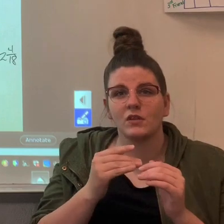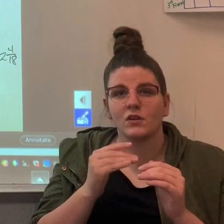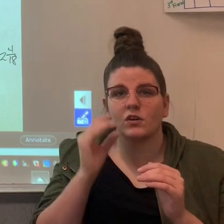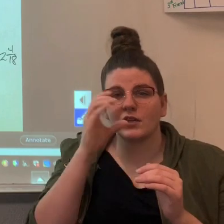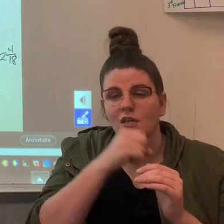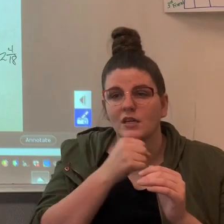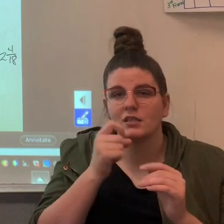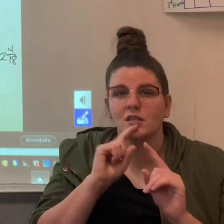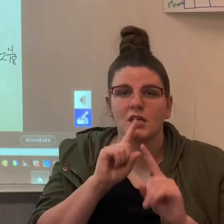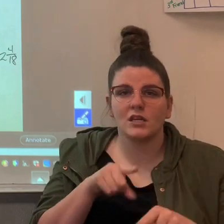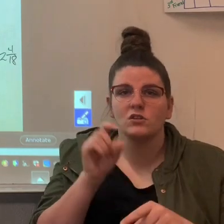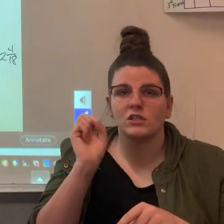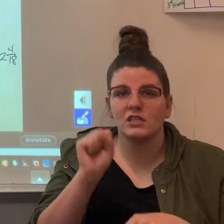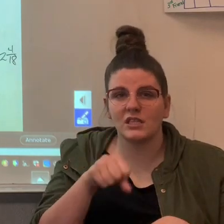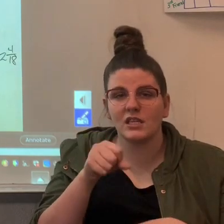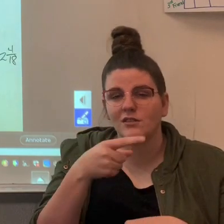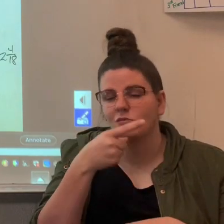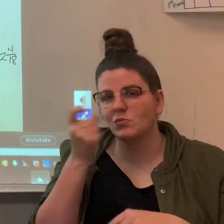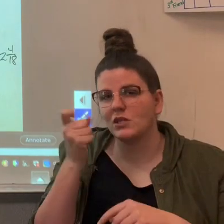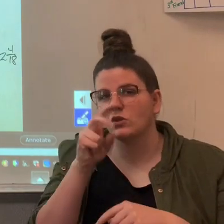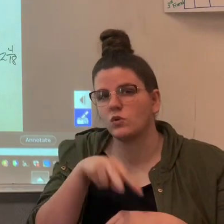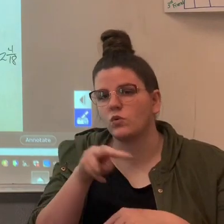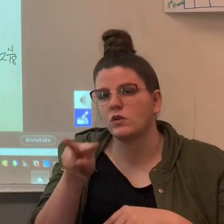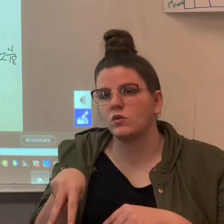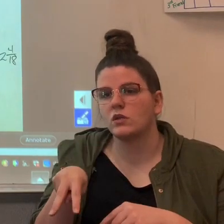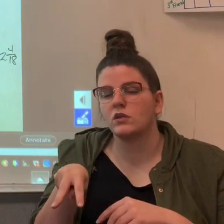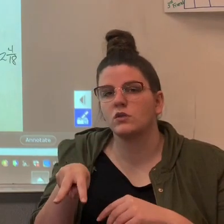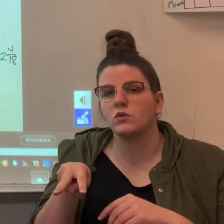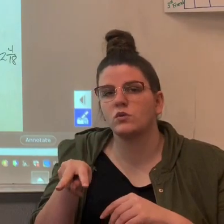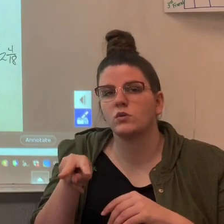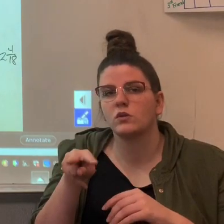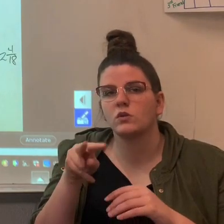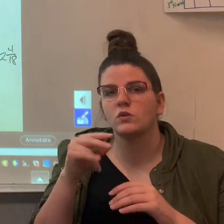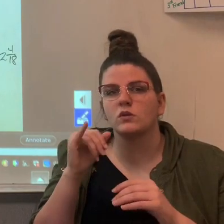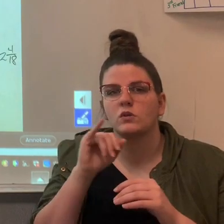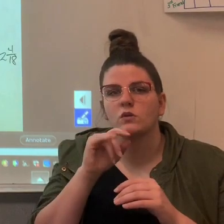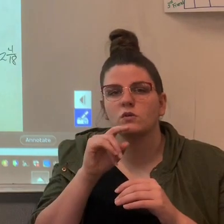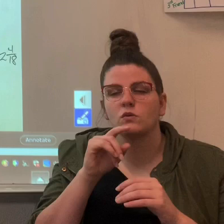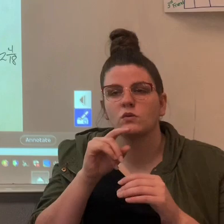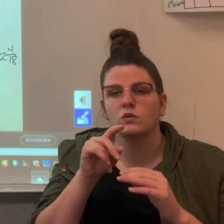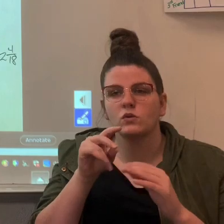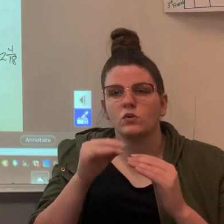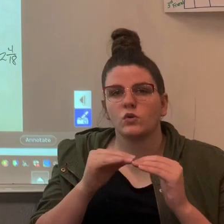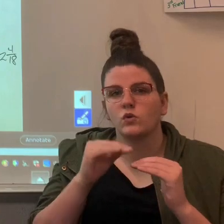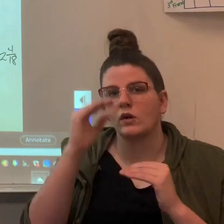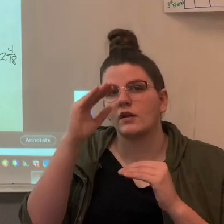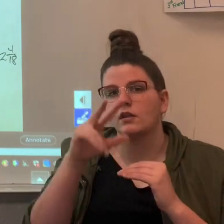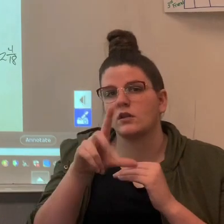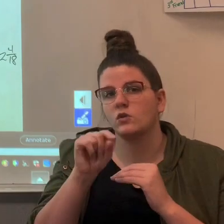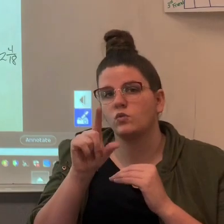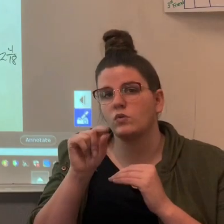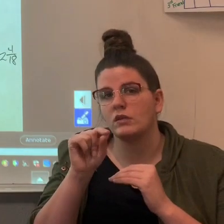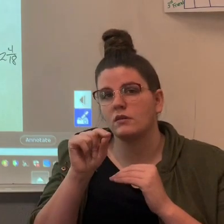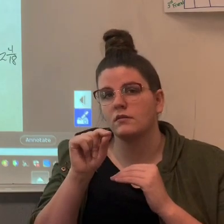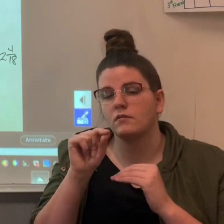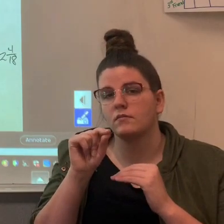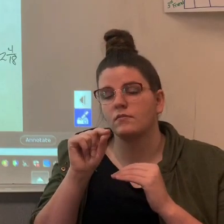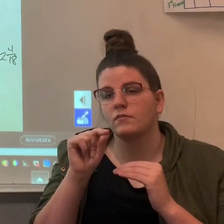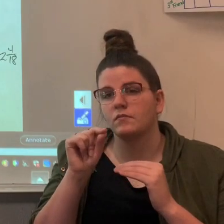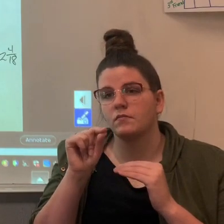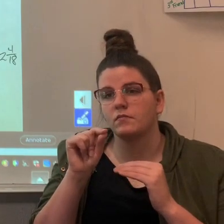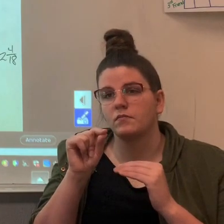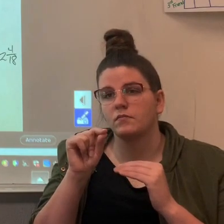yes, because 22 is greater than 20, okay,